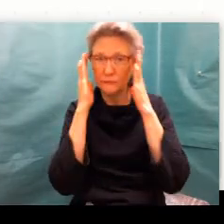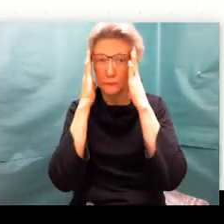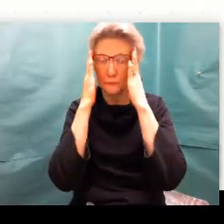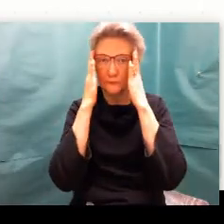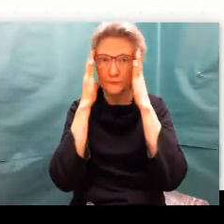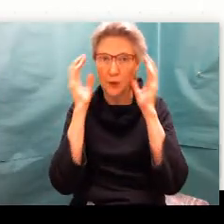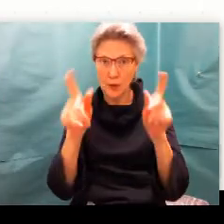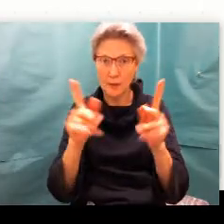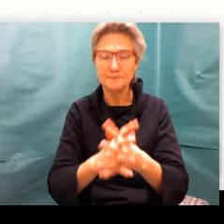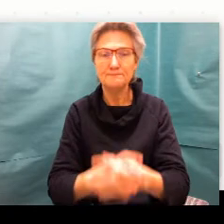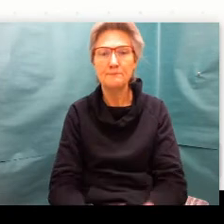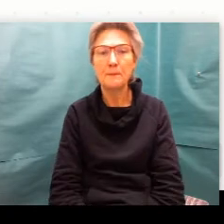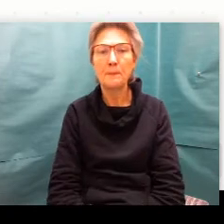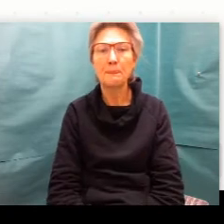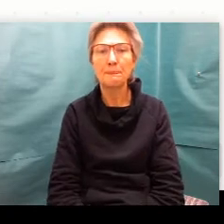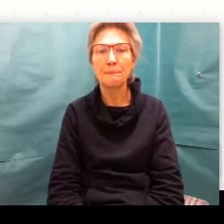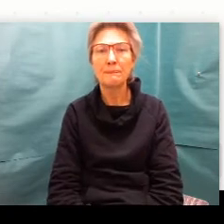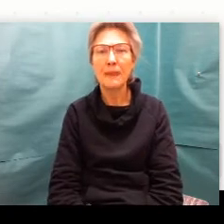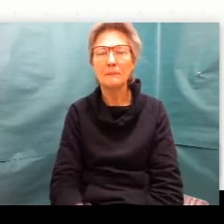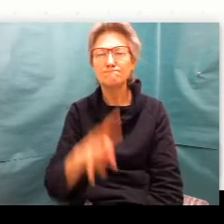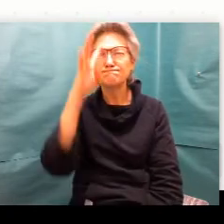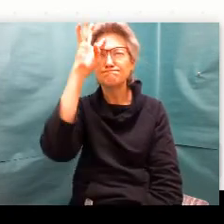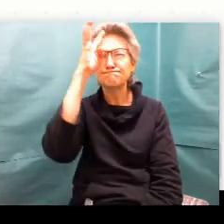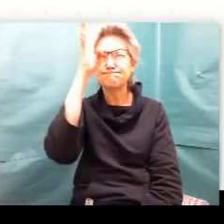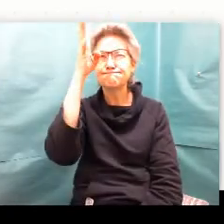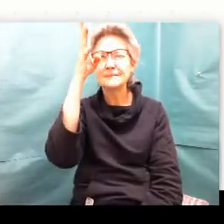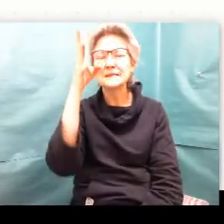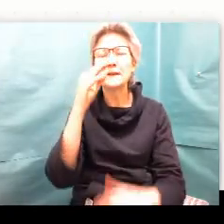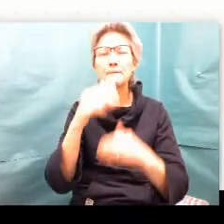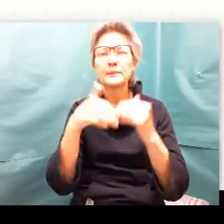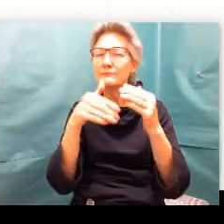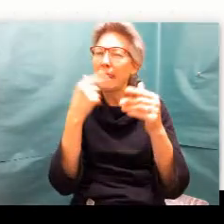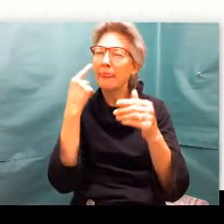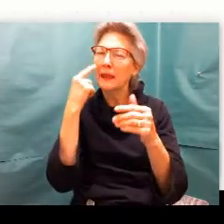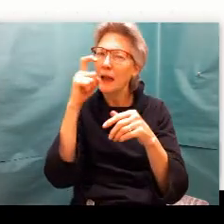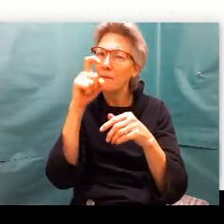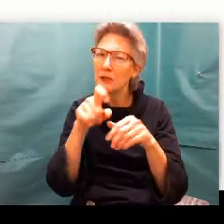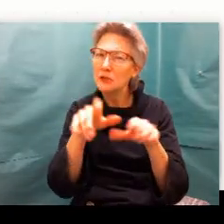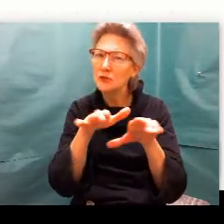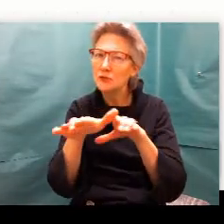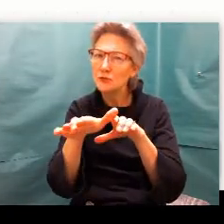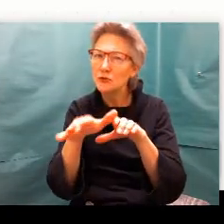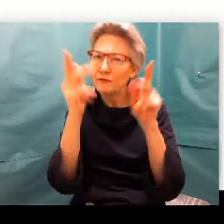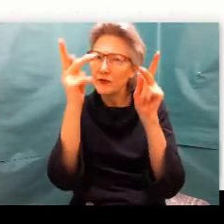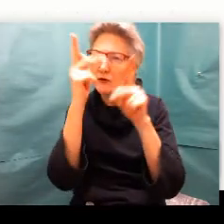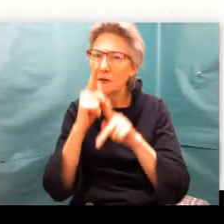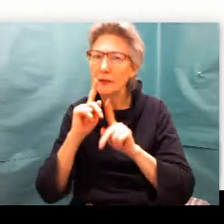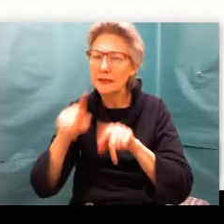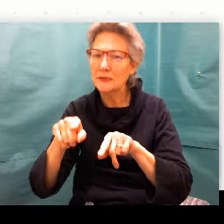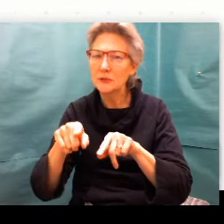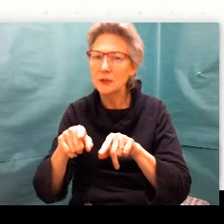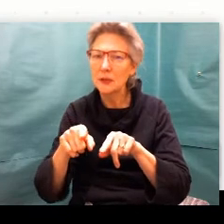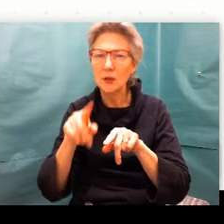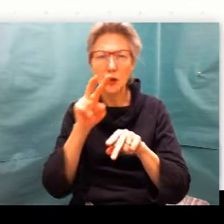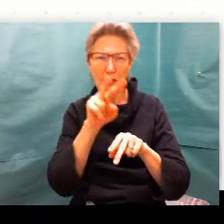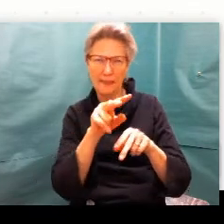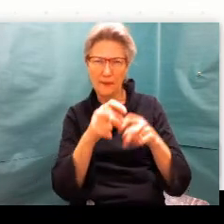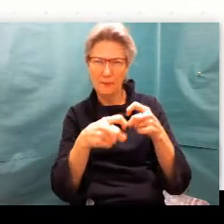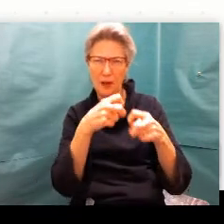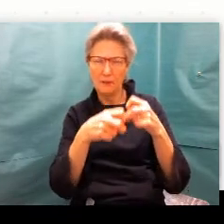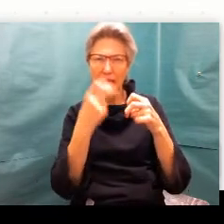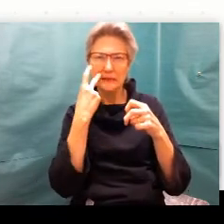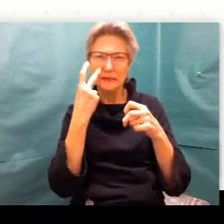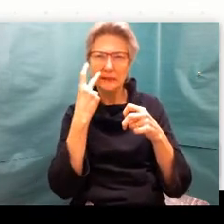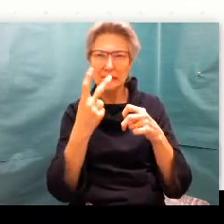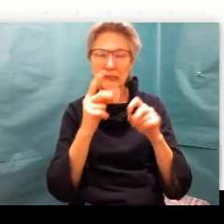Okay, I came up with some steps that I think I need to take to solve this. Looking back at the problem, I see that